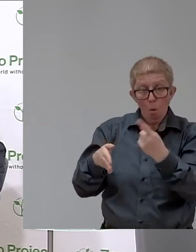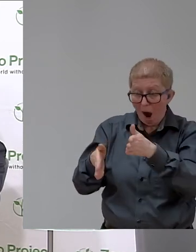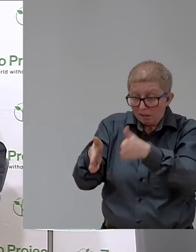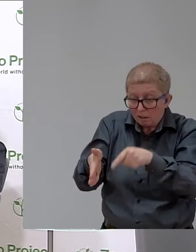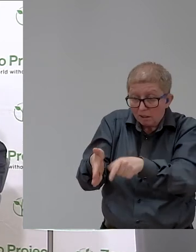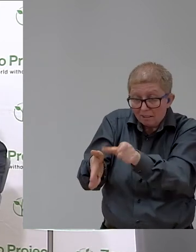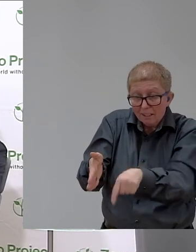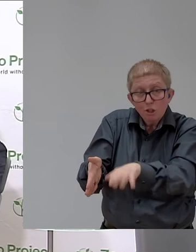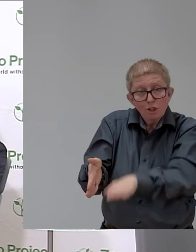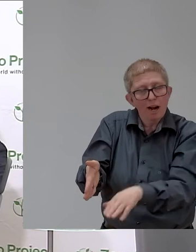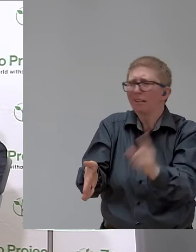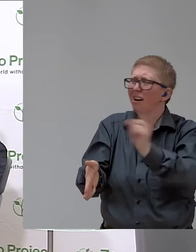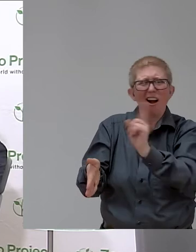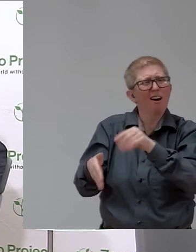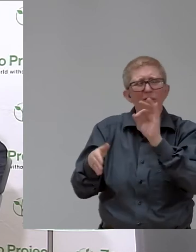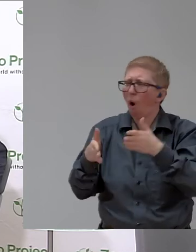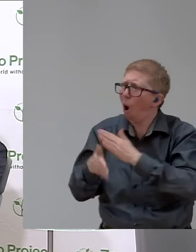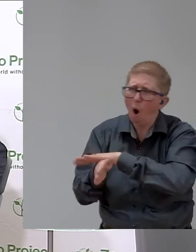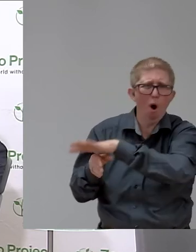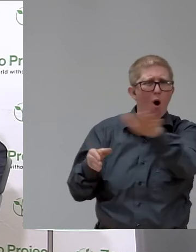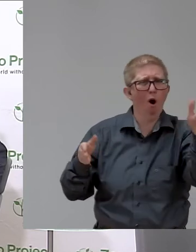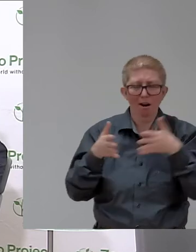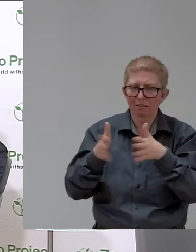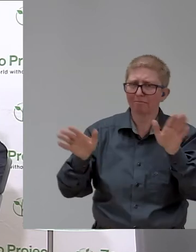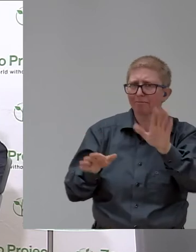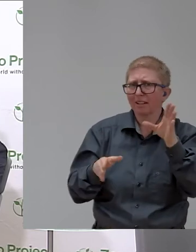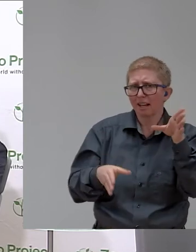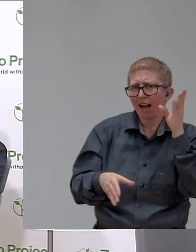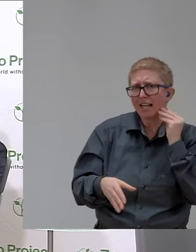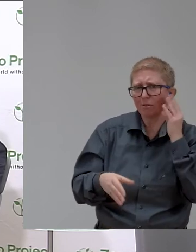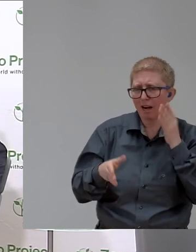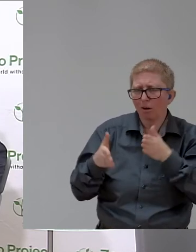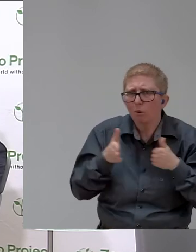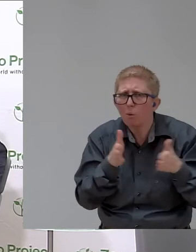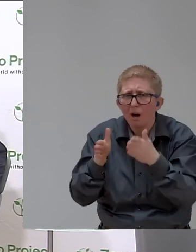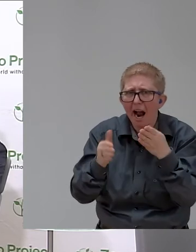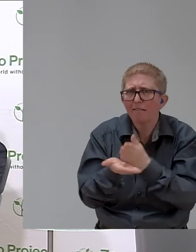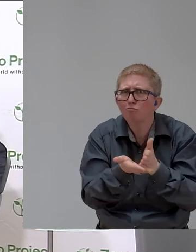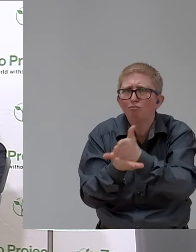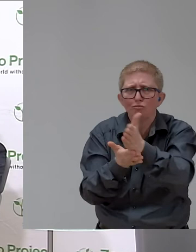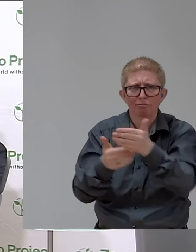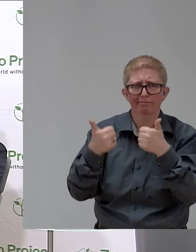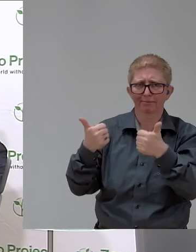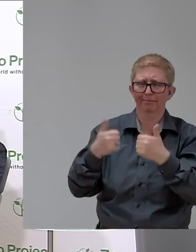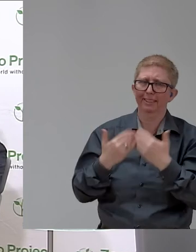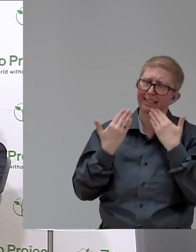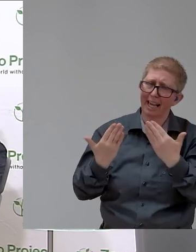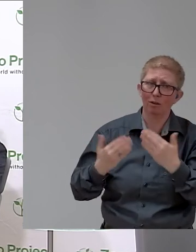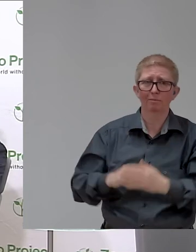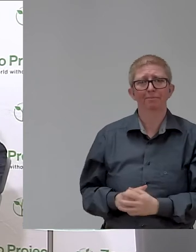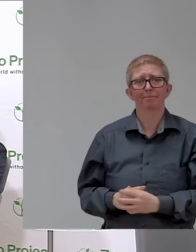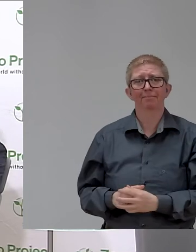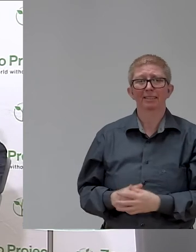way to describe what we all experience here. Thank you. So we're talking a lot, obviously, today about impact transfer, so how